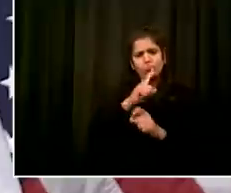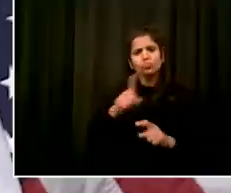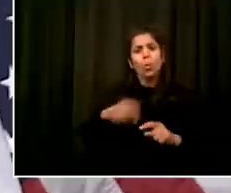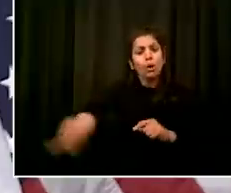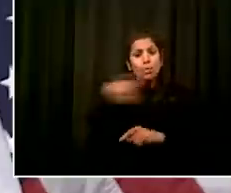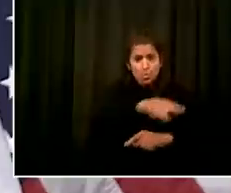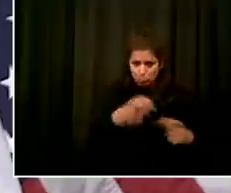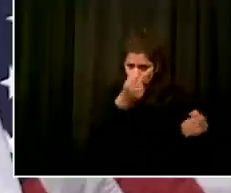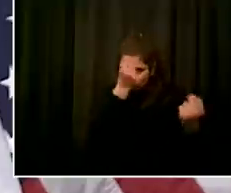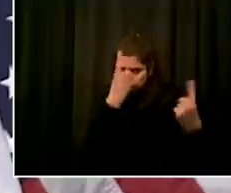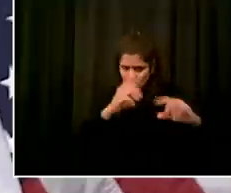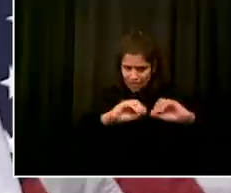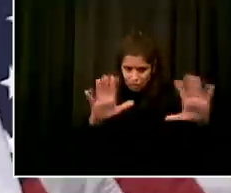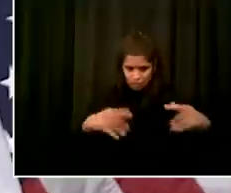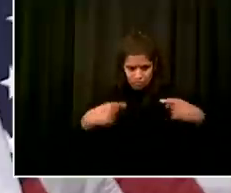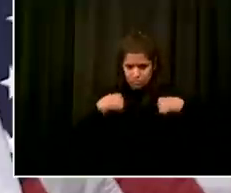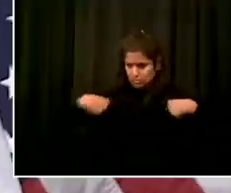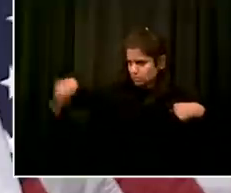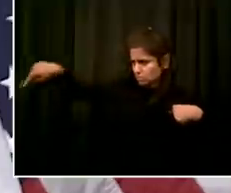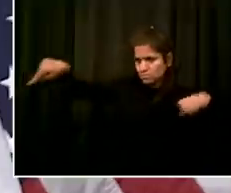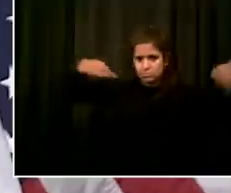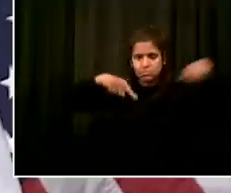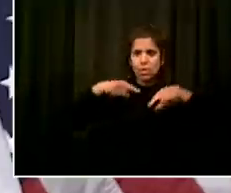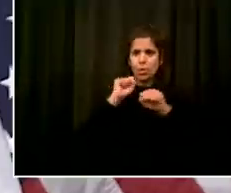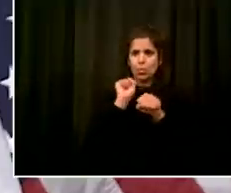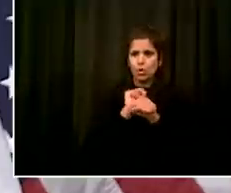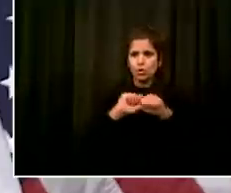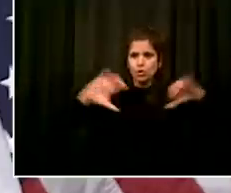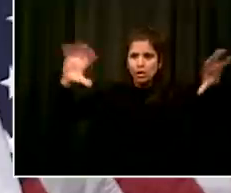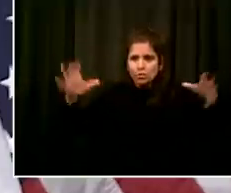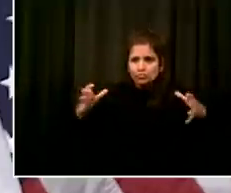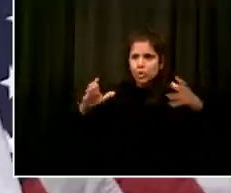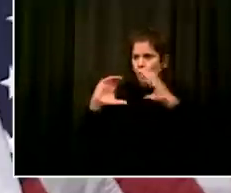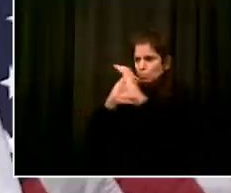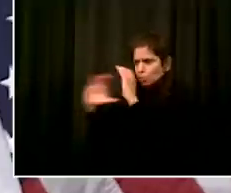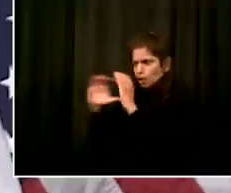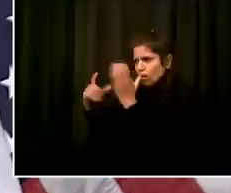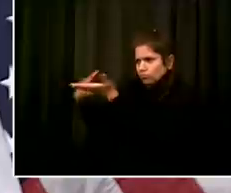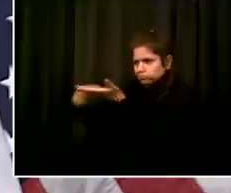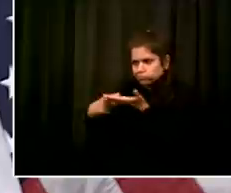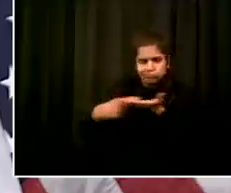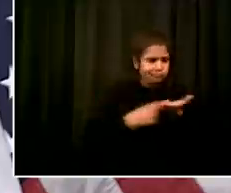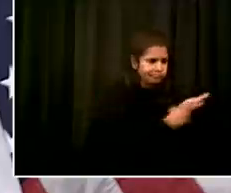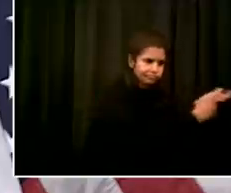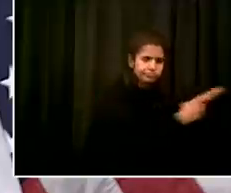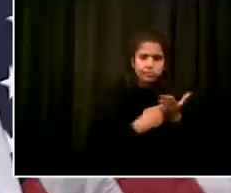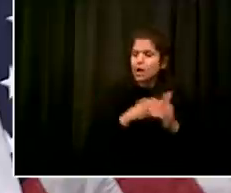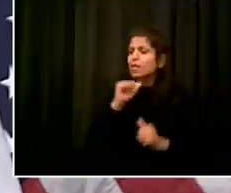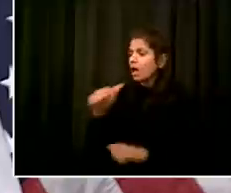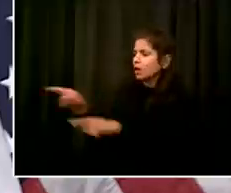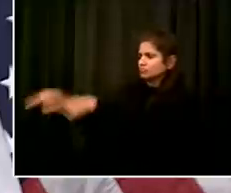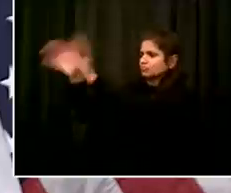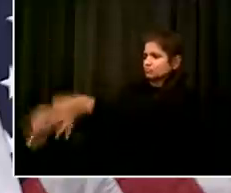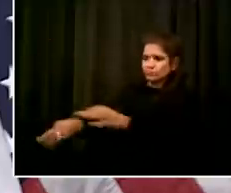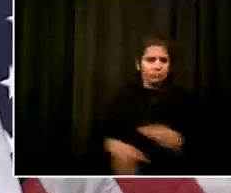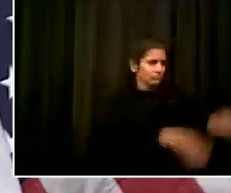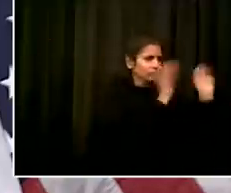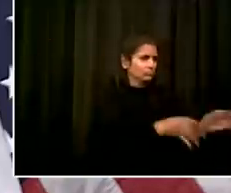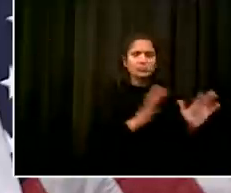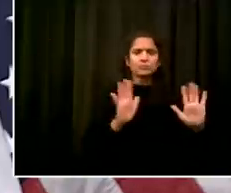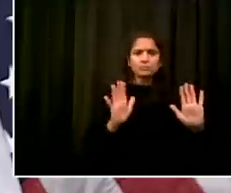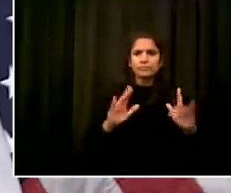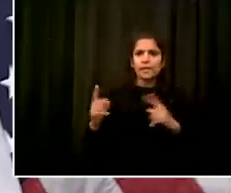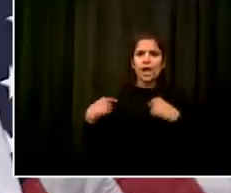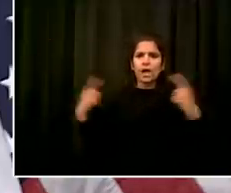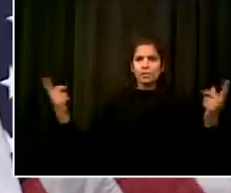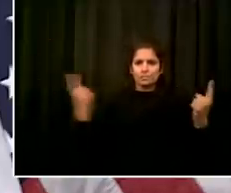I said we need to get rid of the broken unconstitutional policy of stop and frisk. Bill Bratton agreed 100%. It became